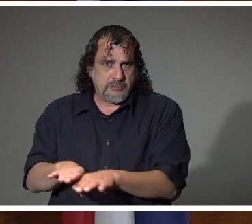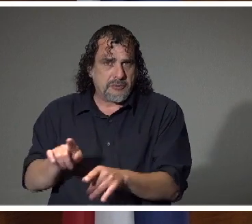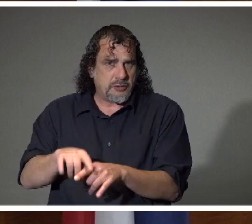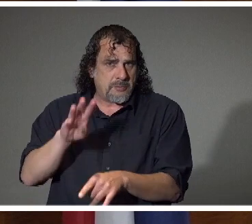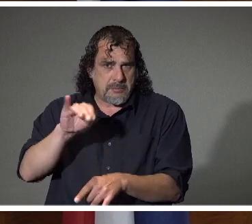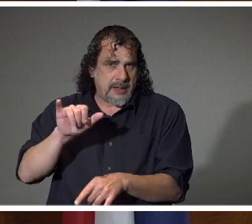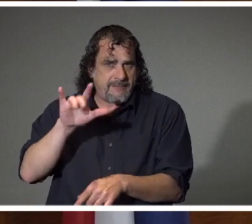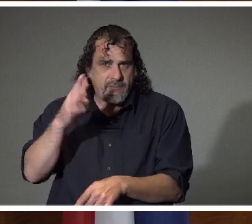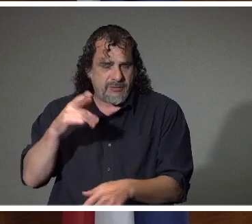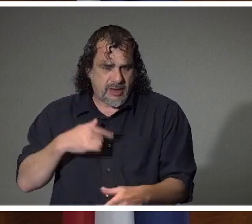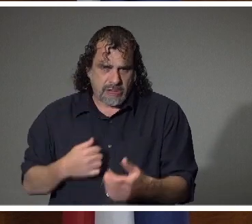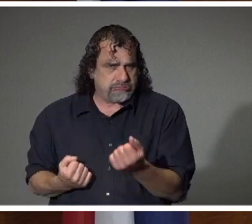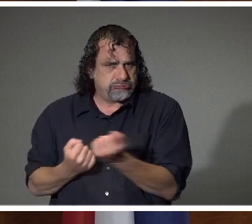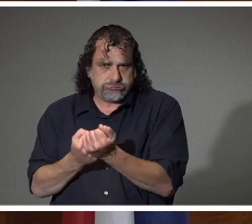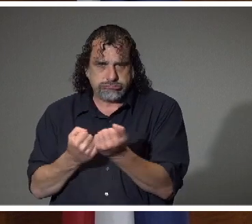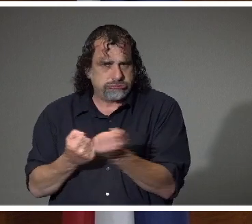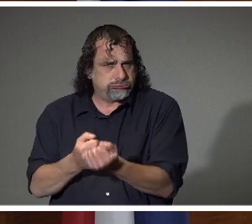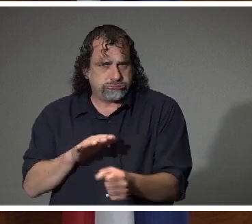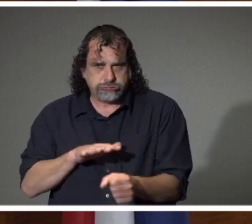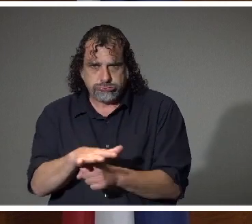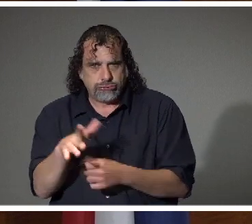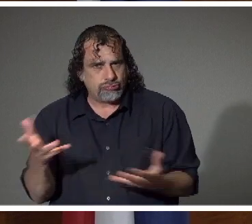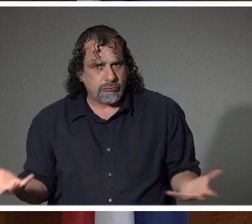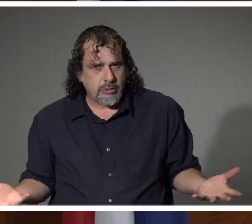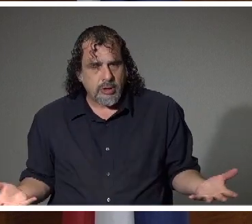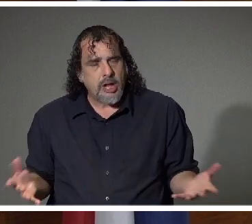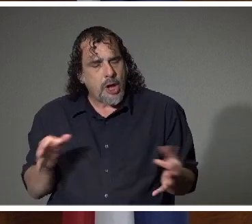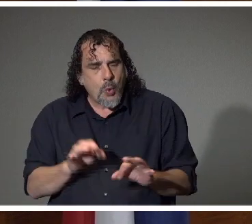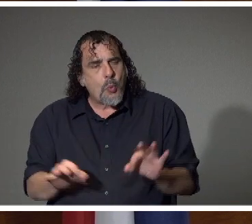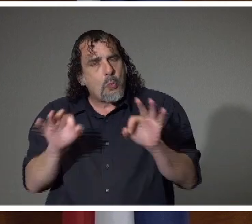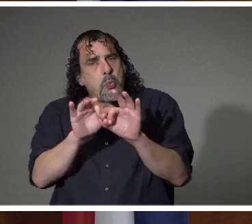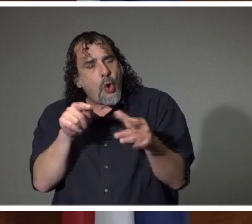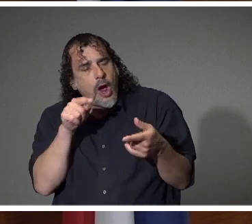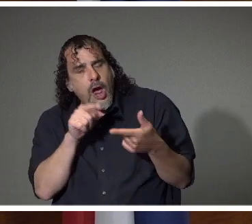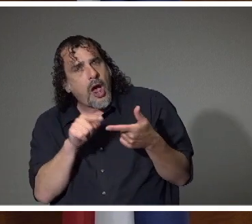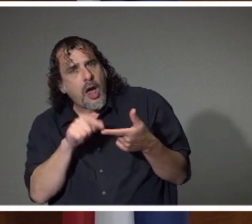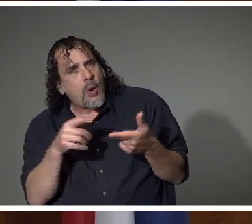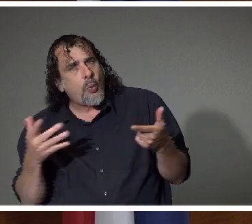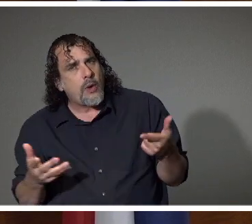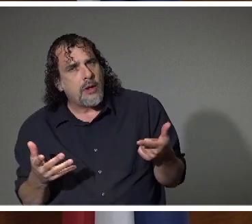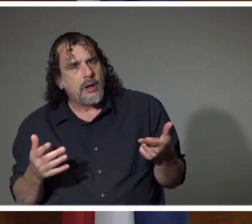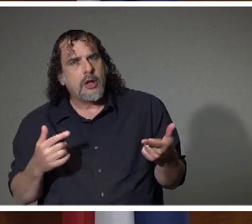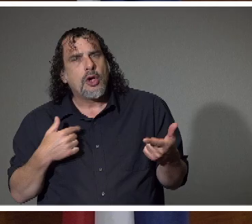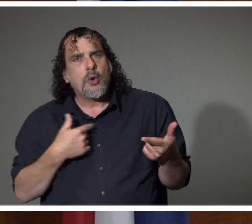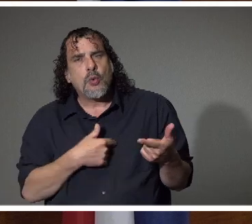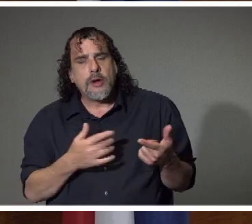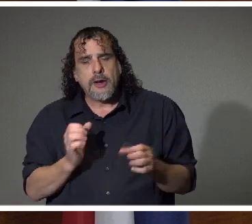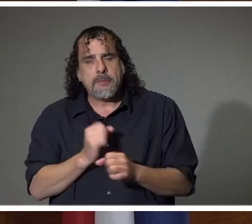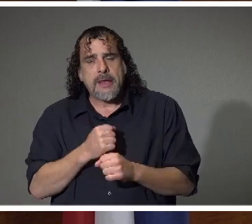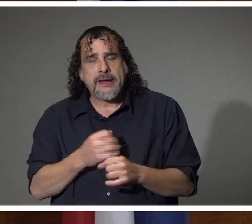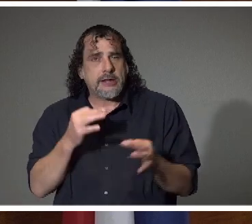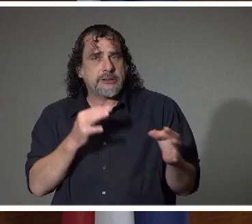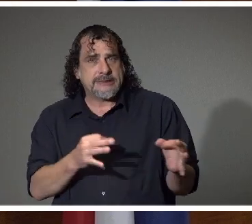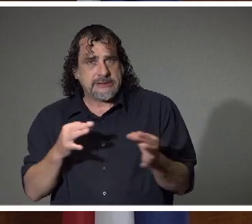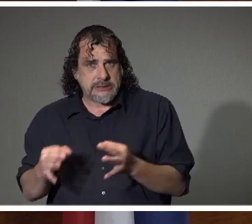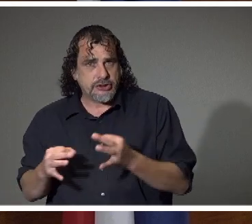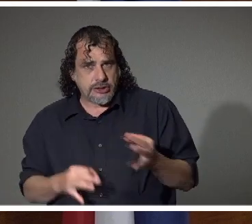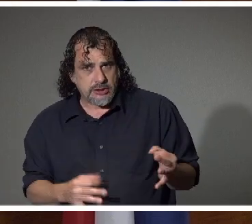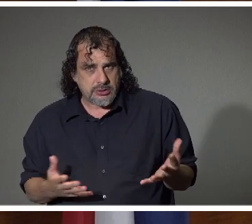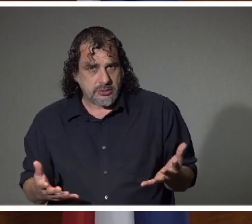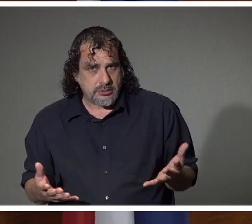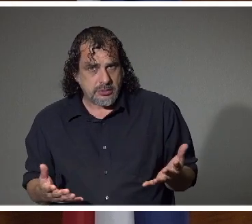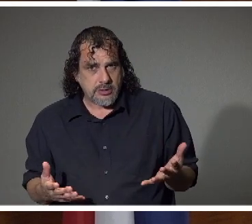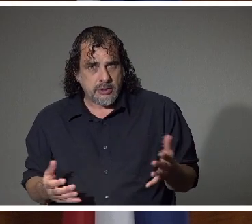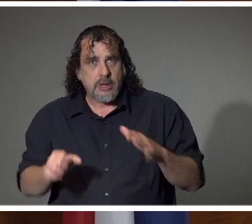full support. The key here has always been, we're making decisions on